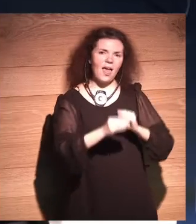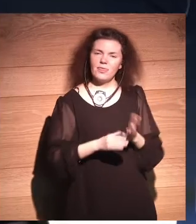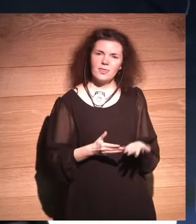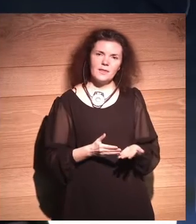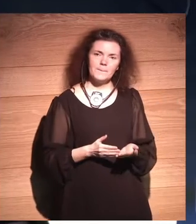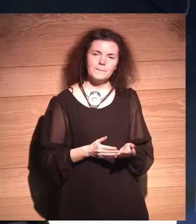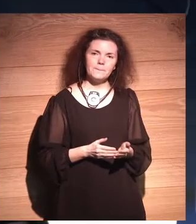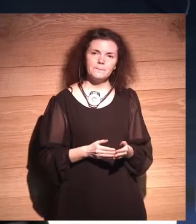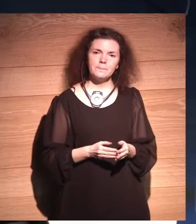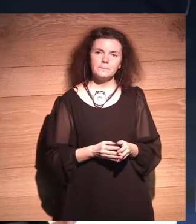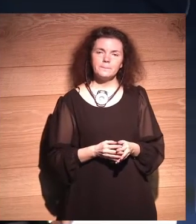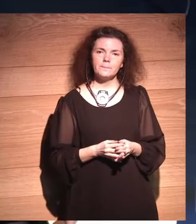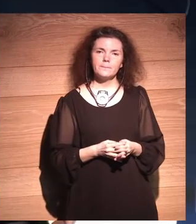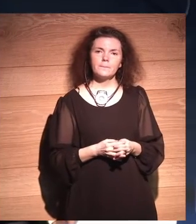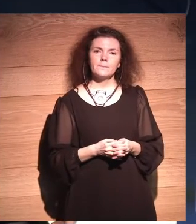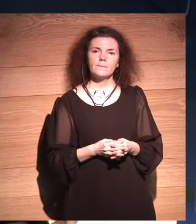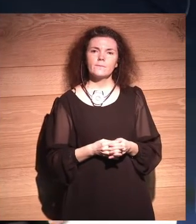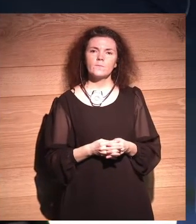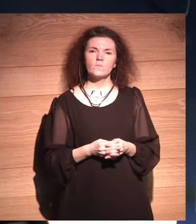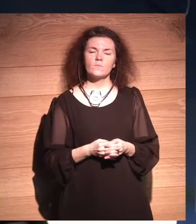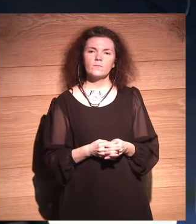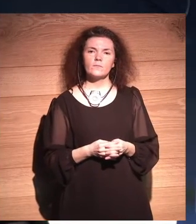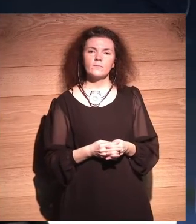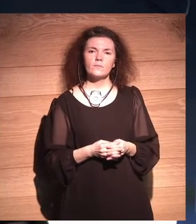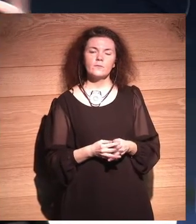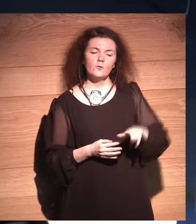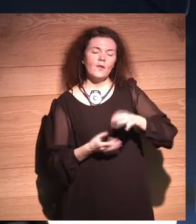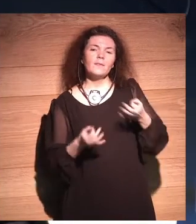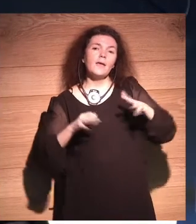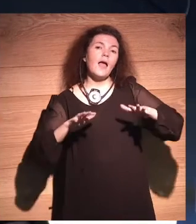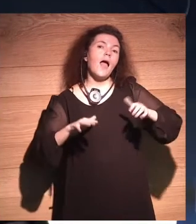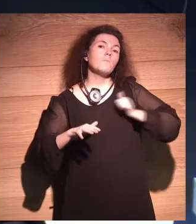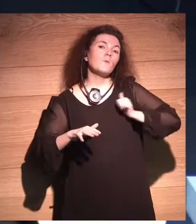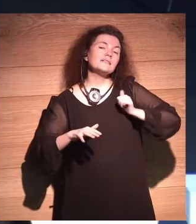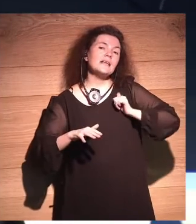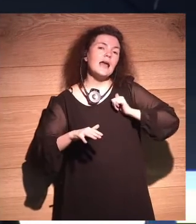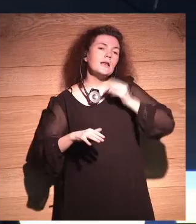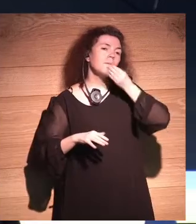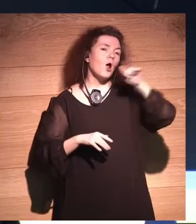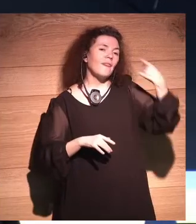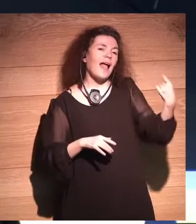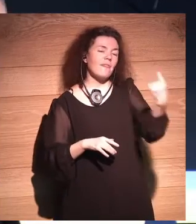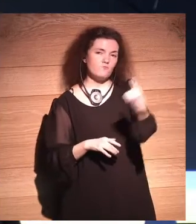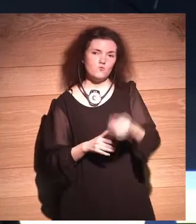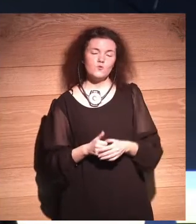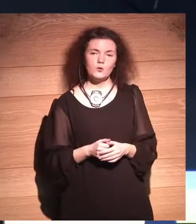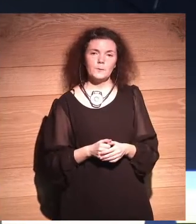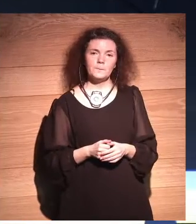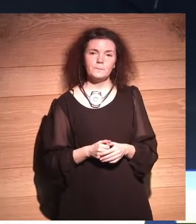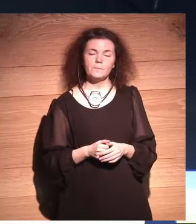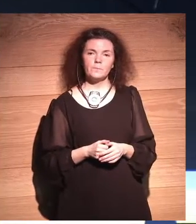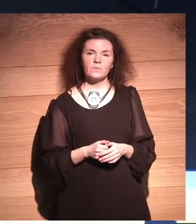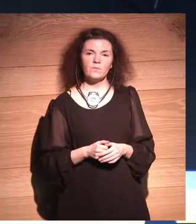of how do we bring out everybody's best nature, or at least the better nature that so many of us want to demonstrate. Are